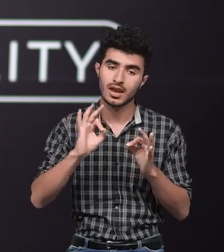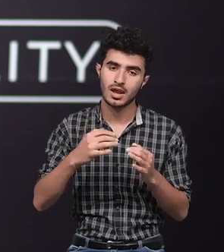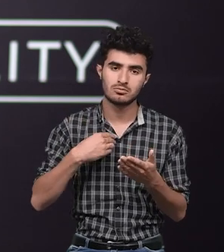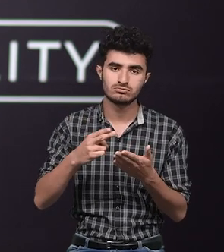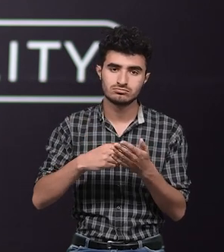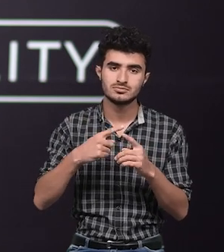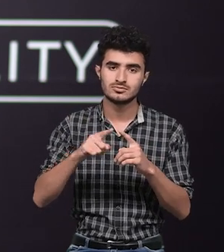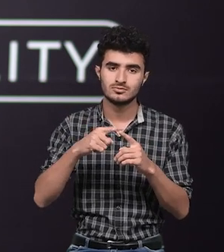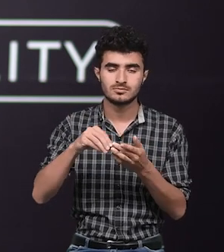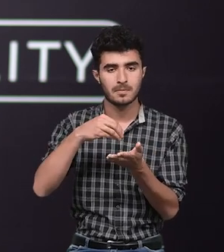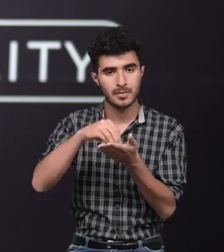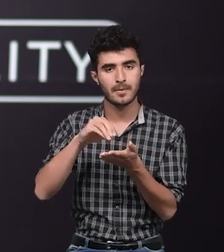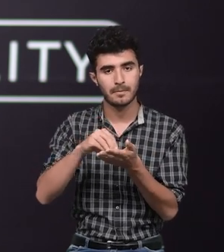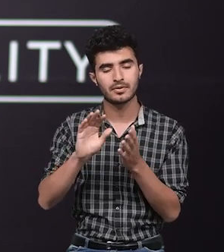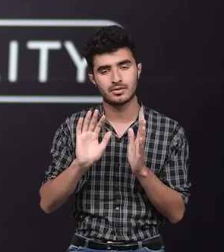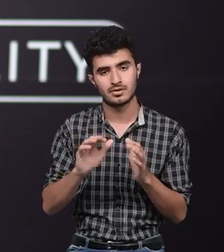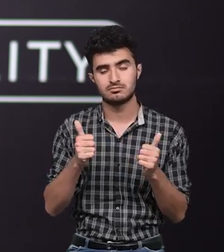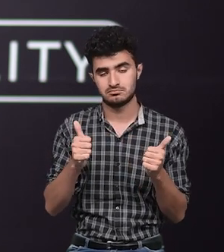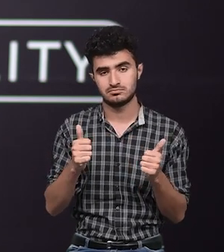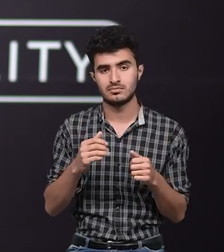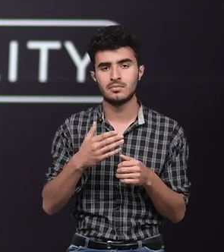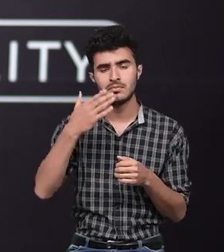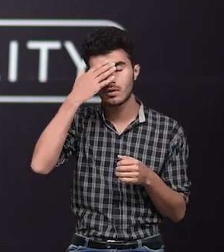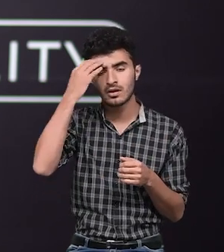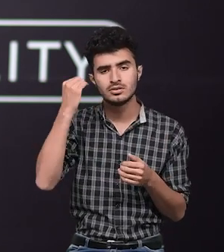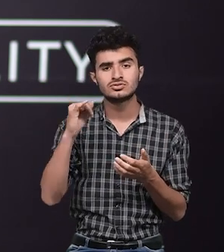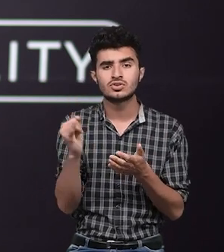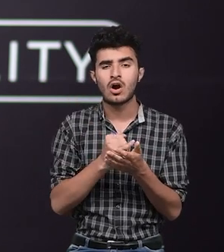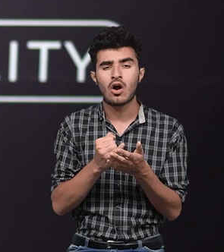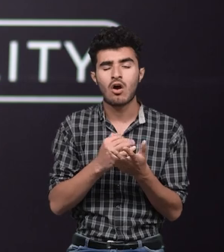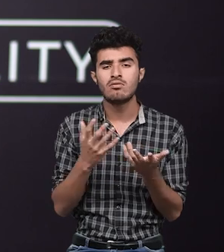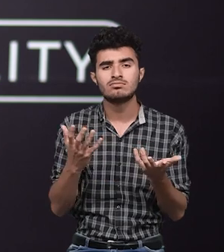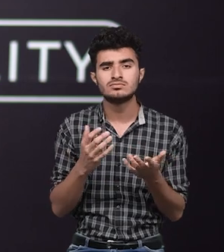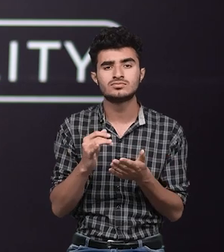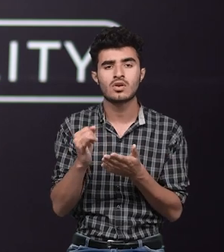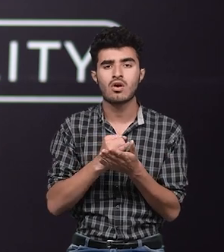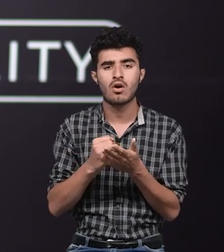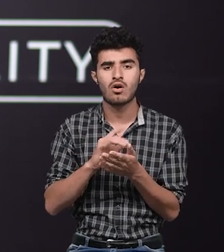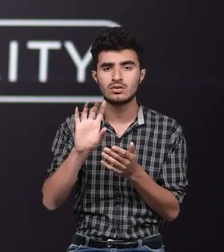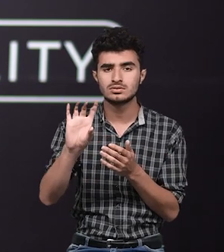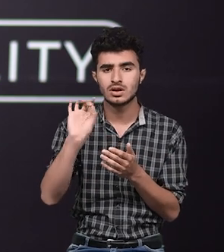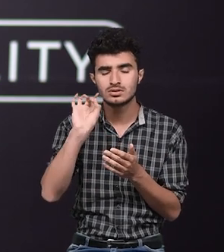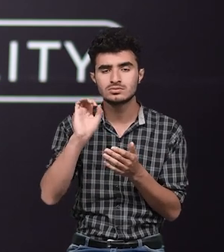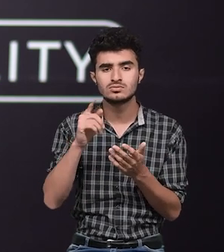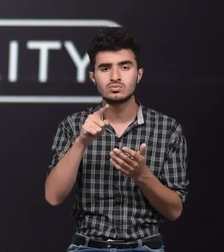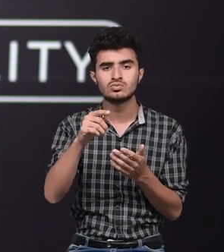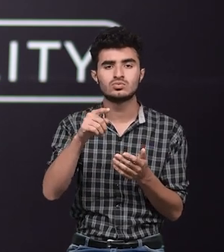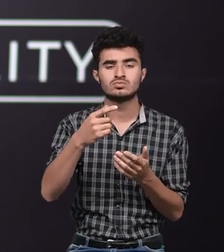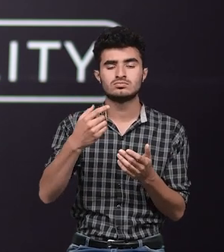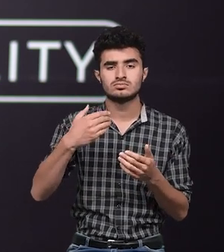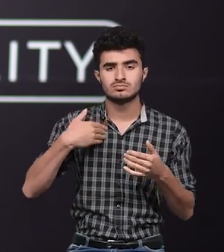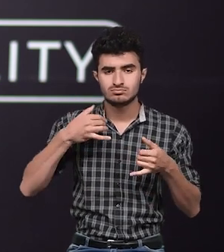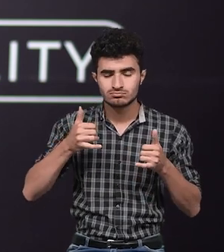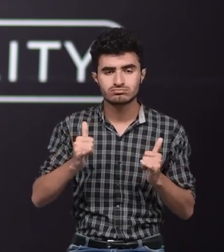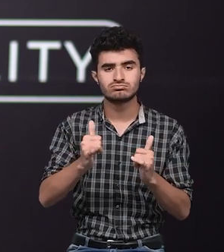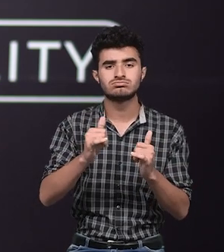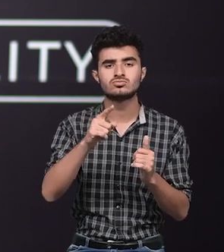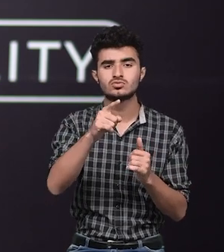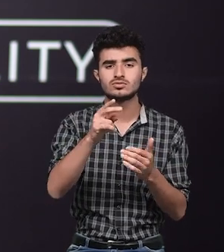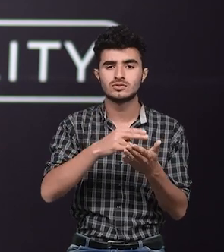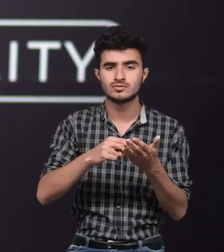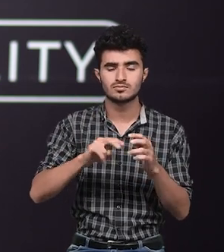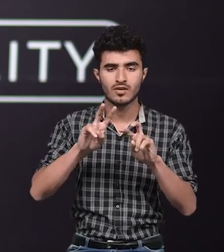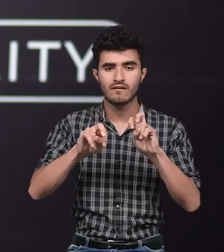to do that, because art is that subject where you can